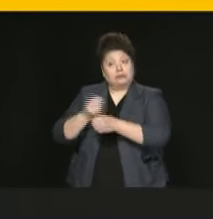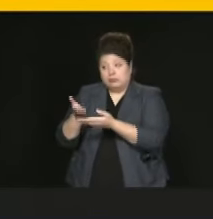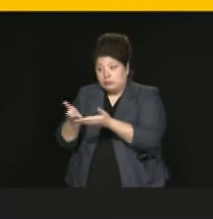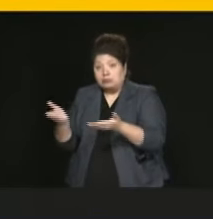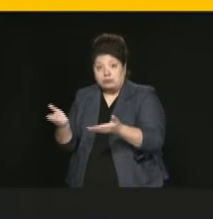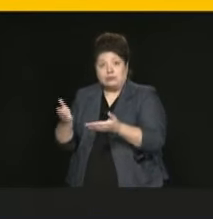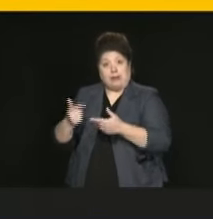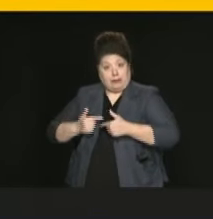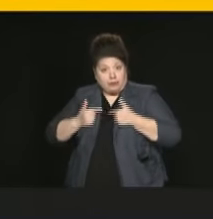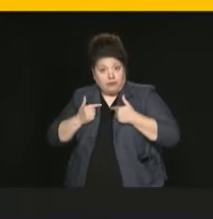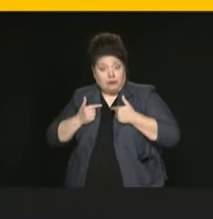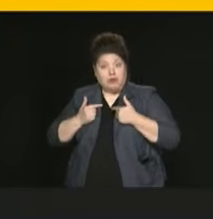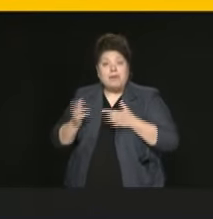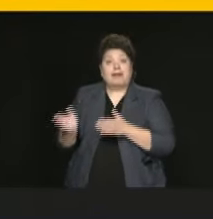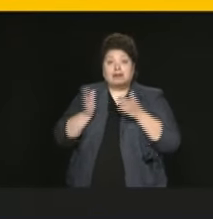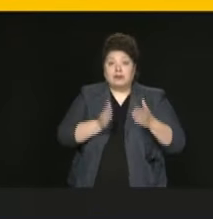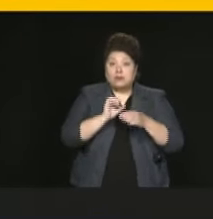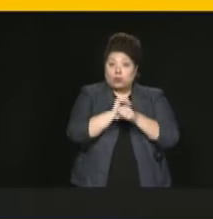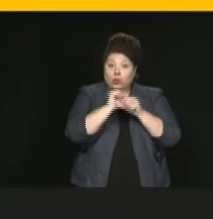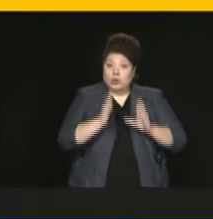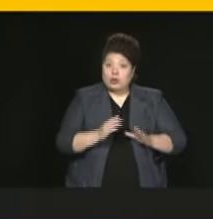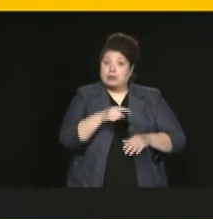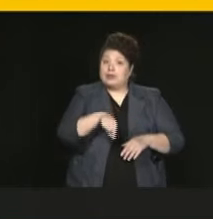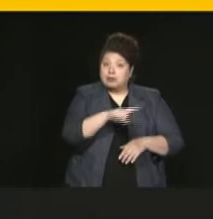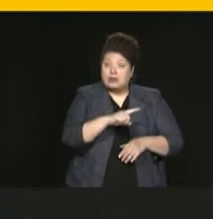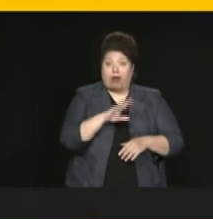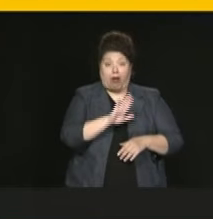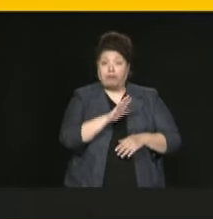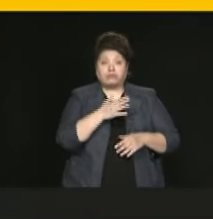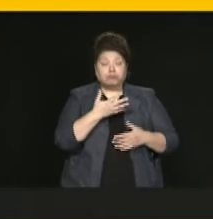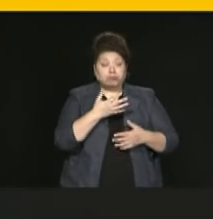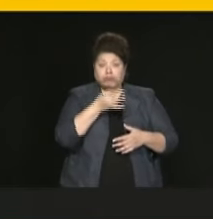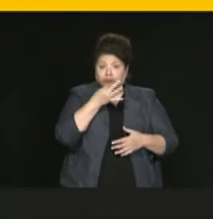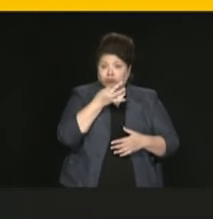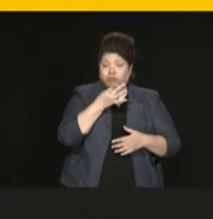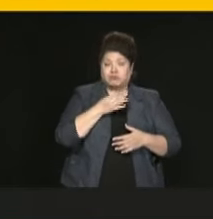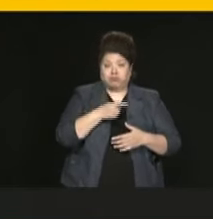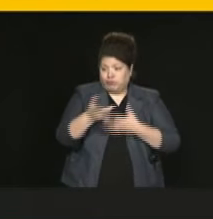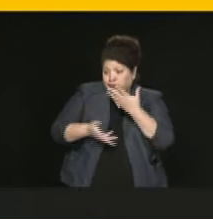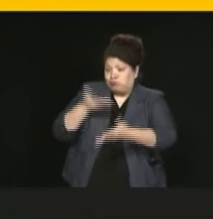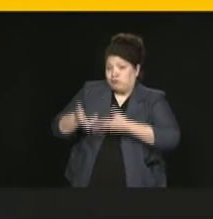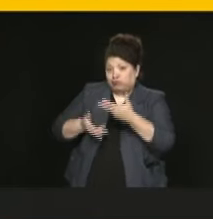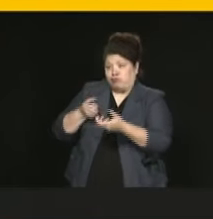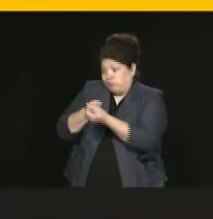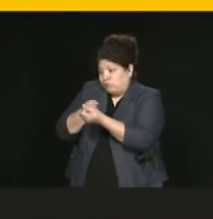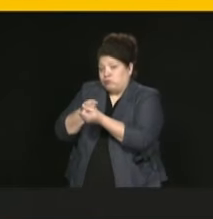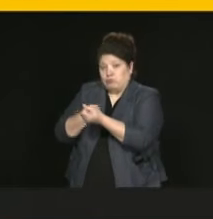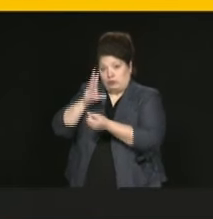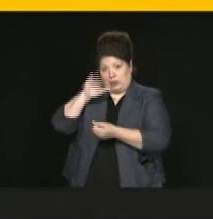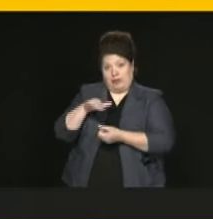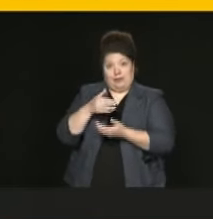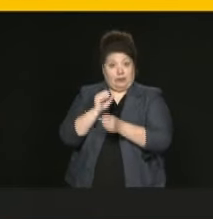good work and doing their best under very difficult conditions.